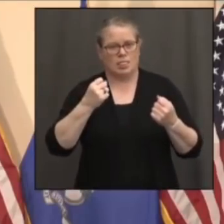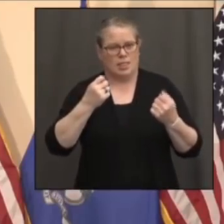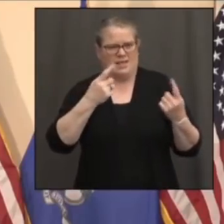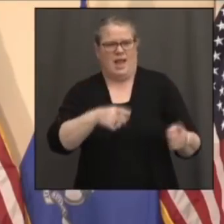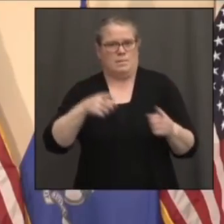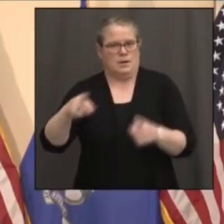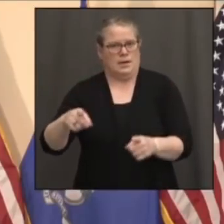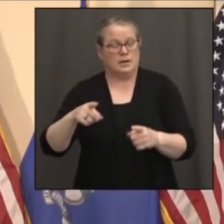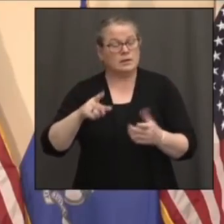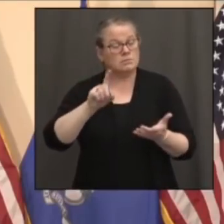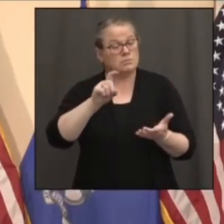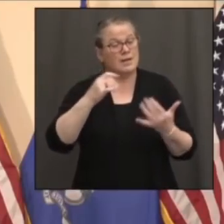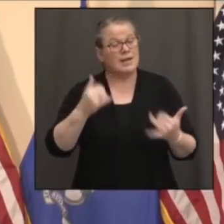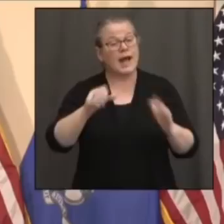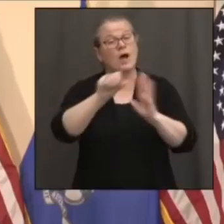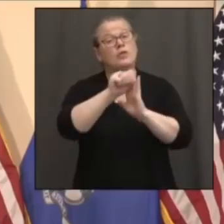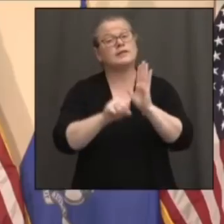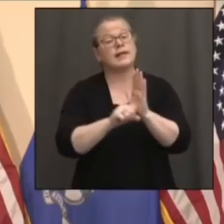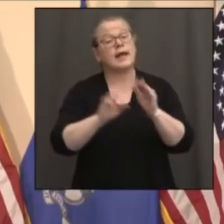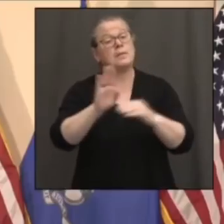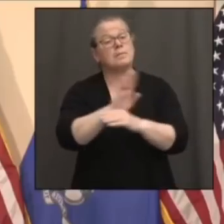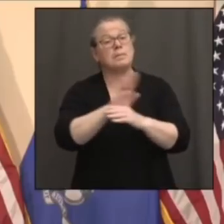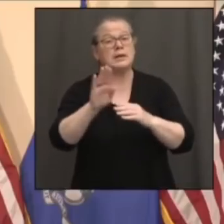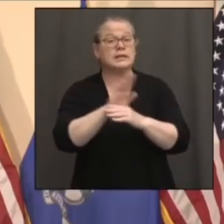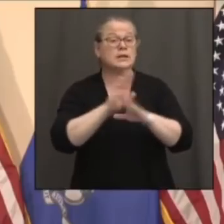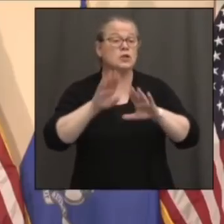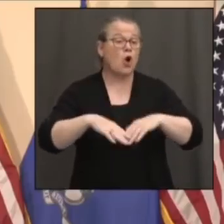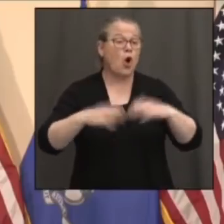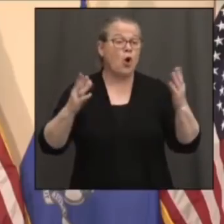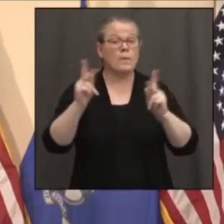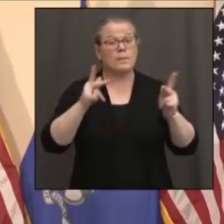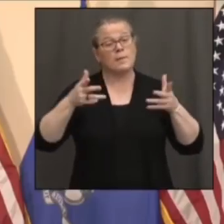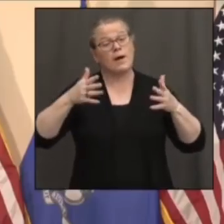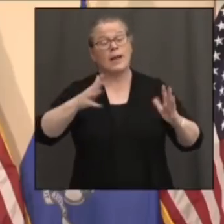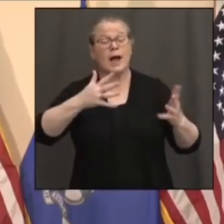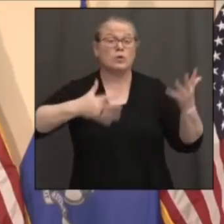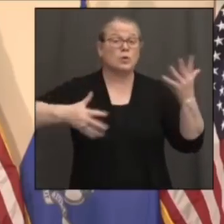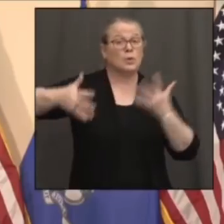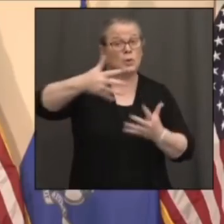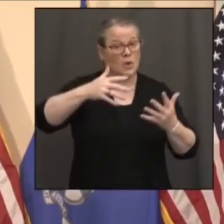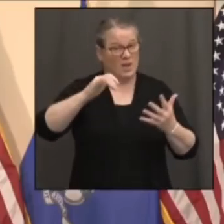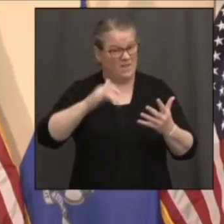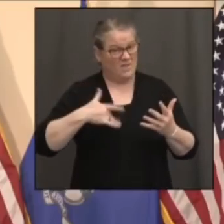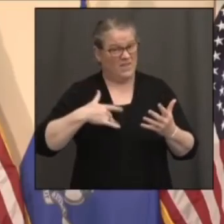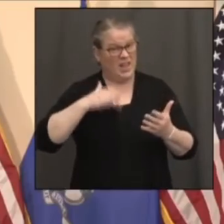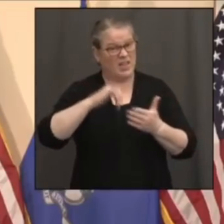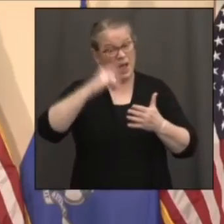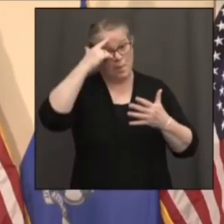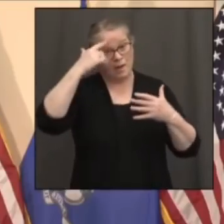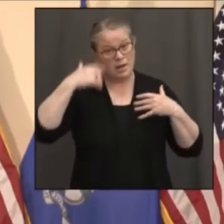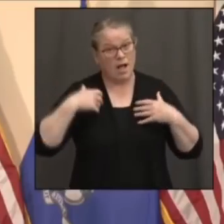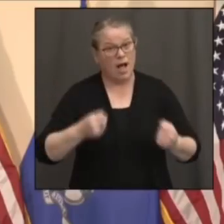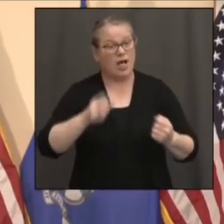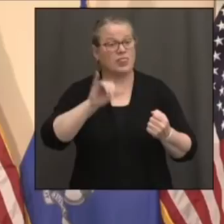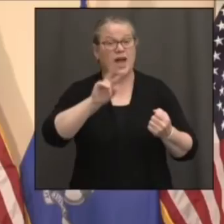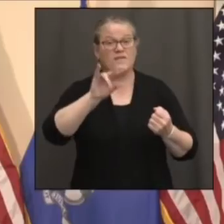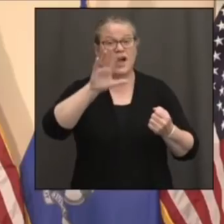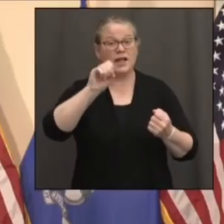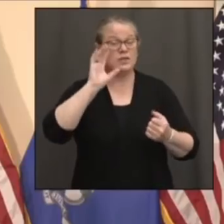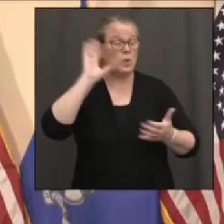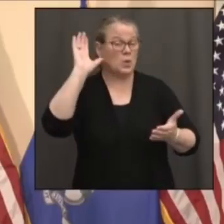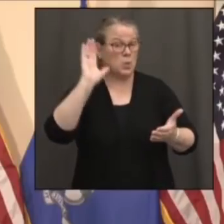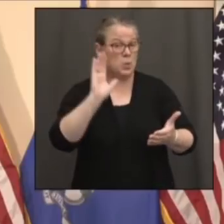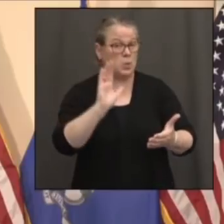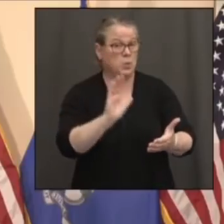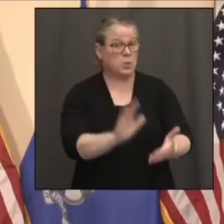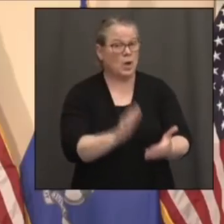that the state is reopening further, or is this something that's just going to take longer to combat because we've been grappling with these issues for months